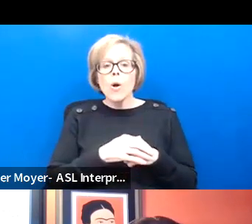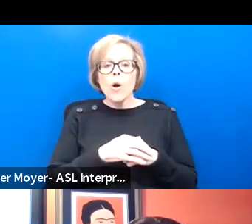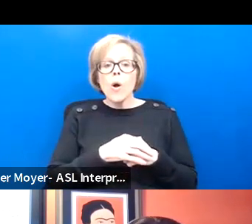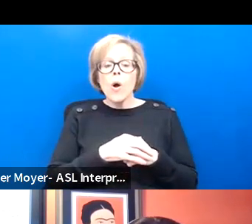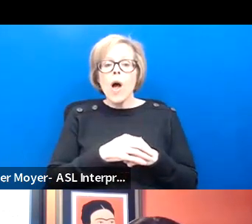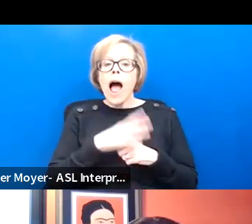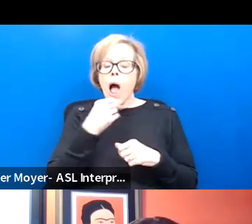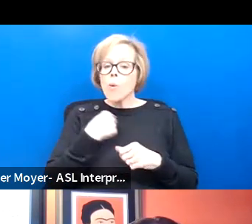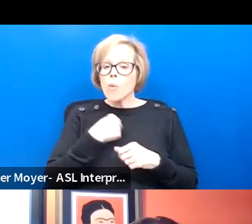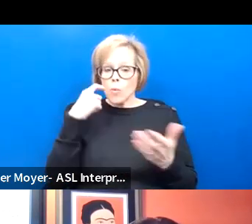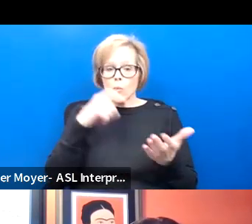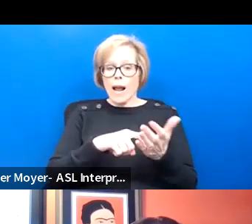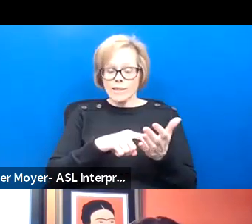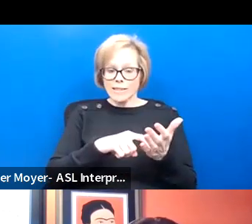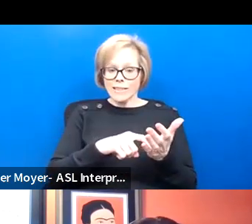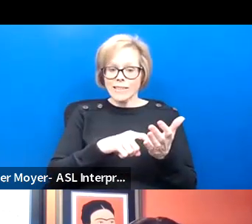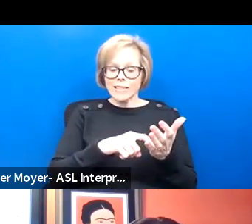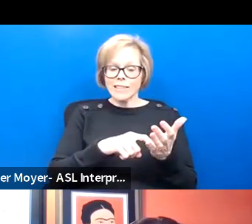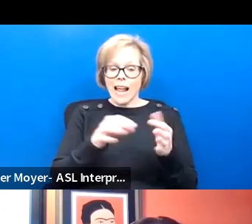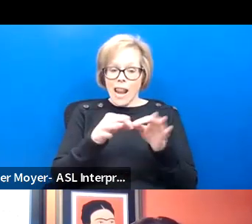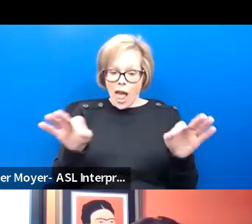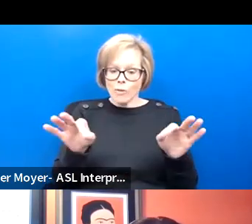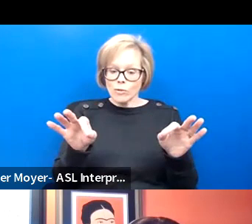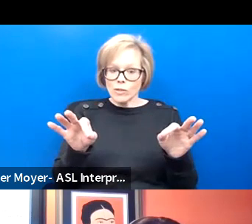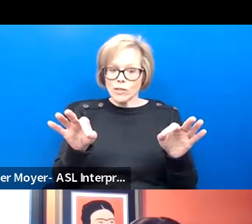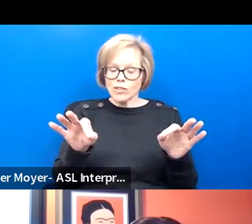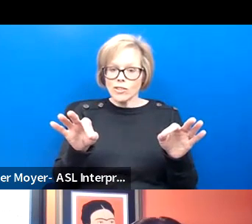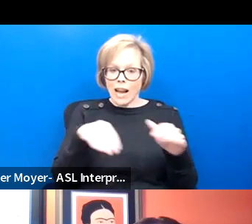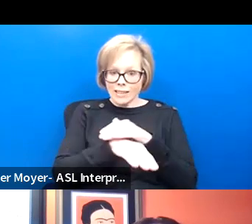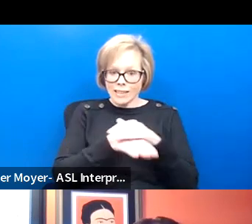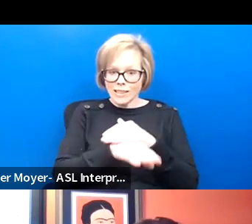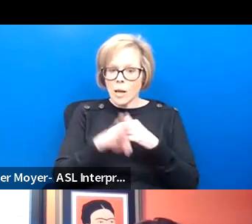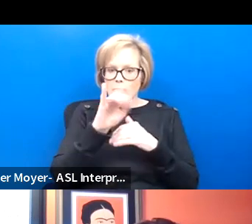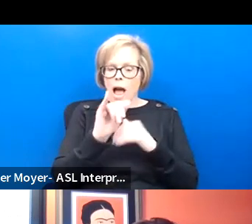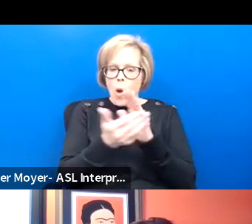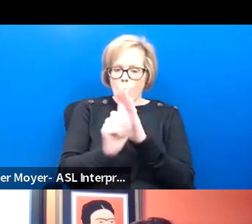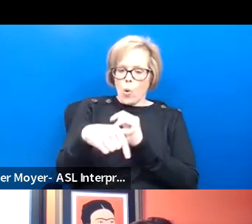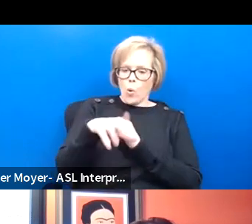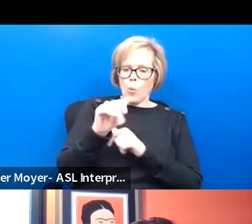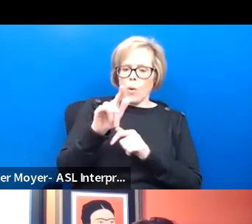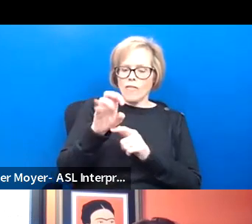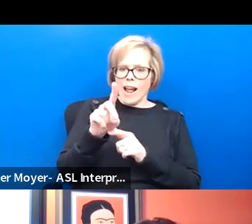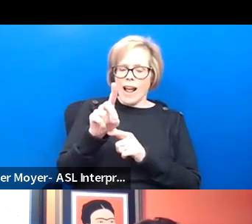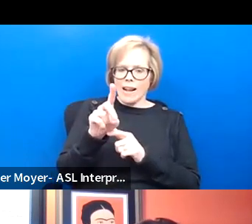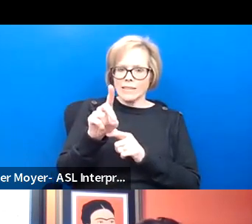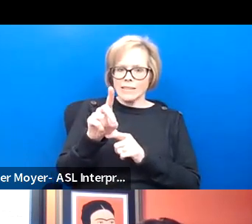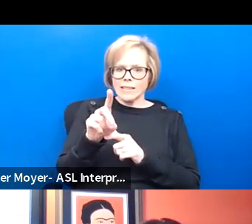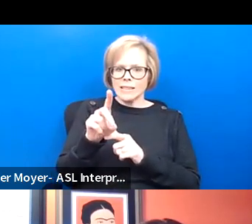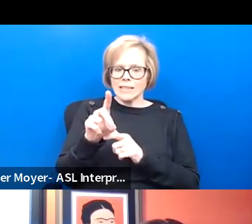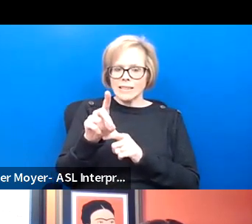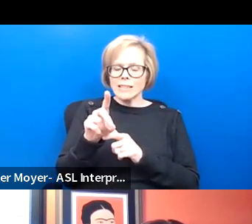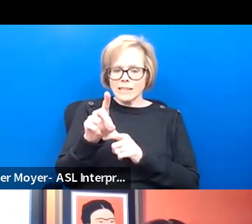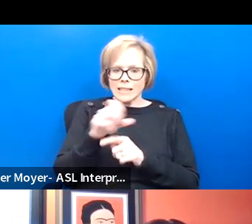by a qualified bilingual or multilingual staff member. And so what we tried to do with